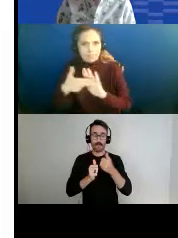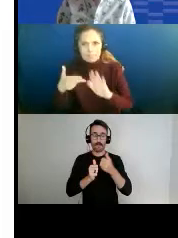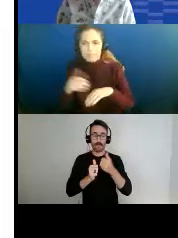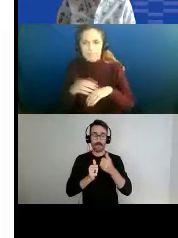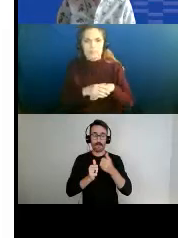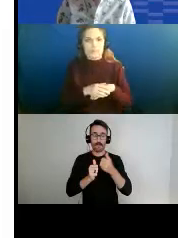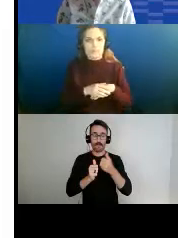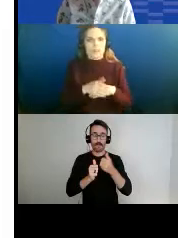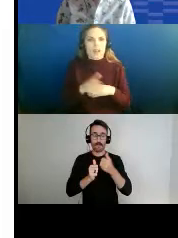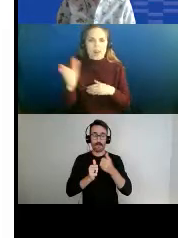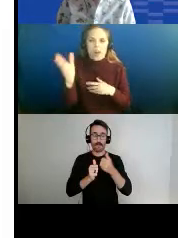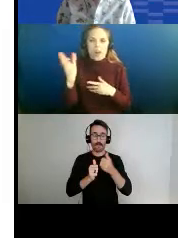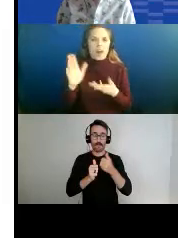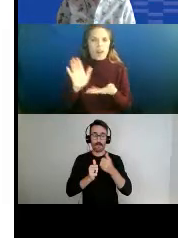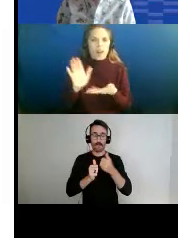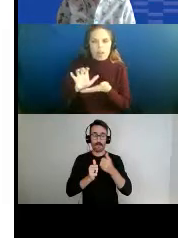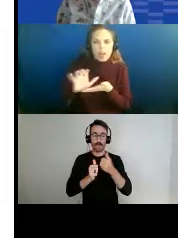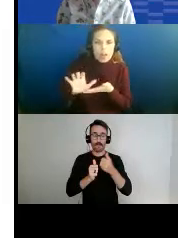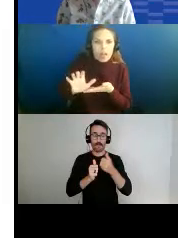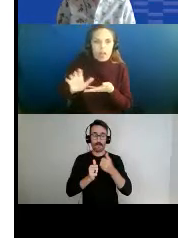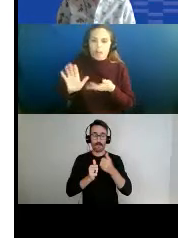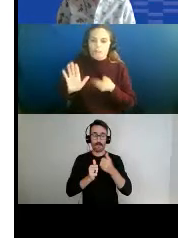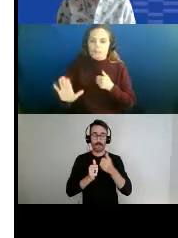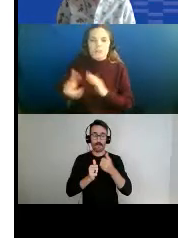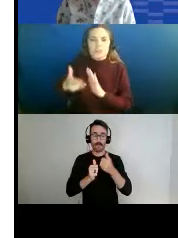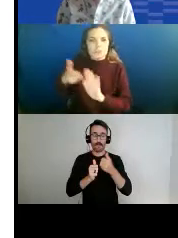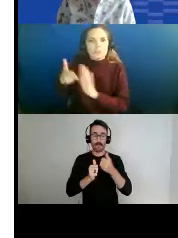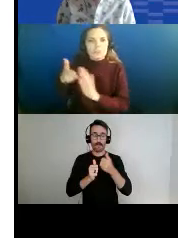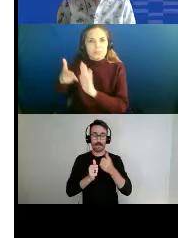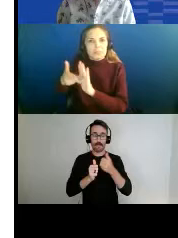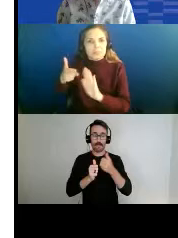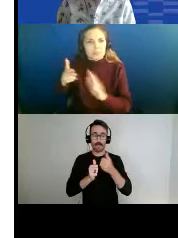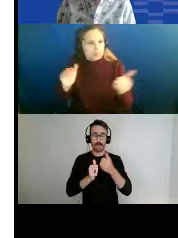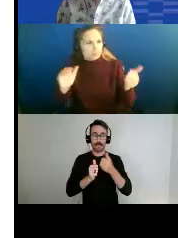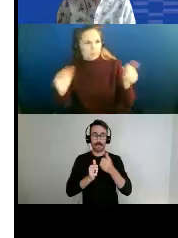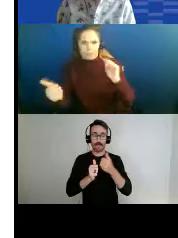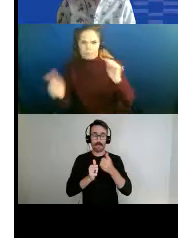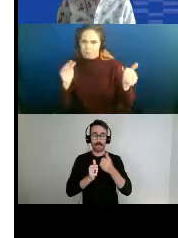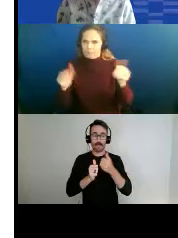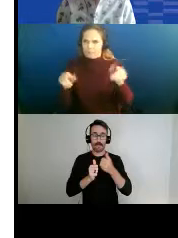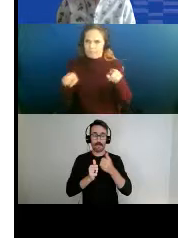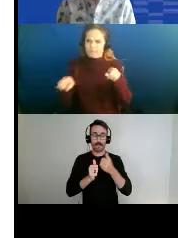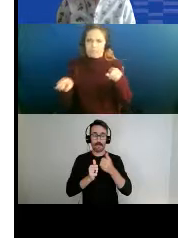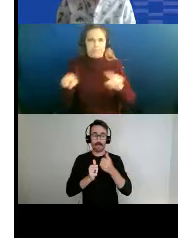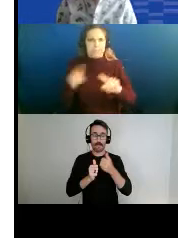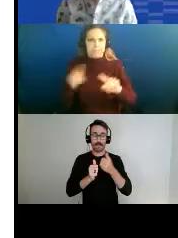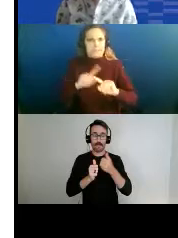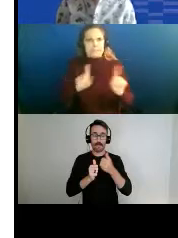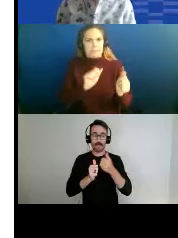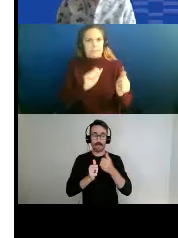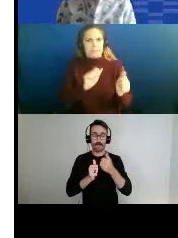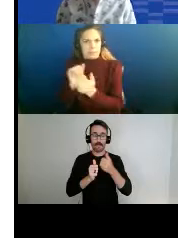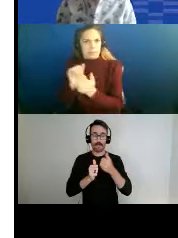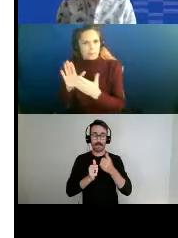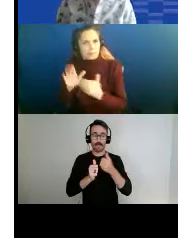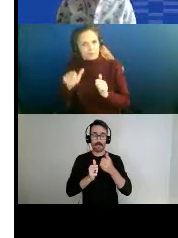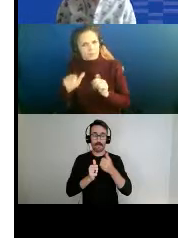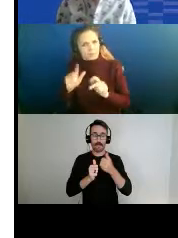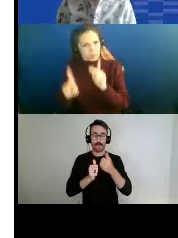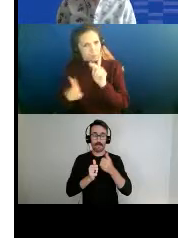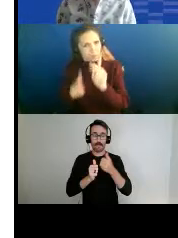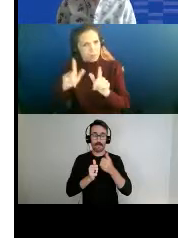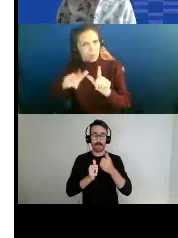limit access to care for differently situated 2SLGBTQI people. And this criminalization